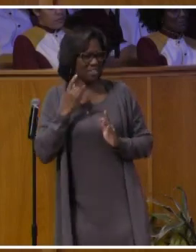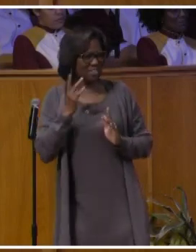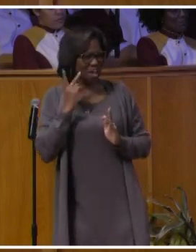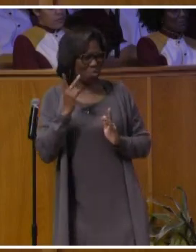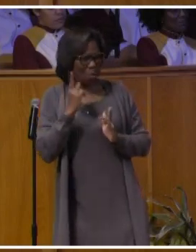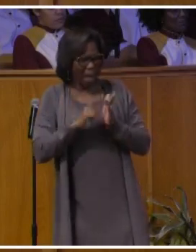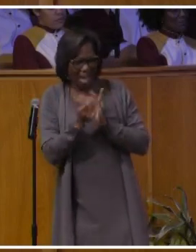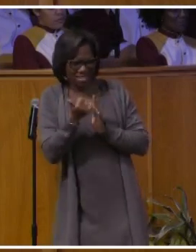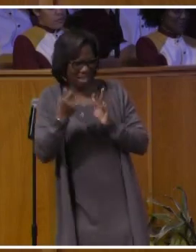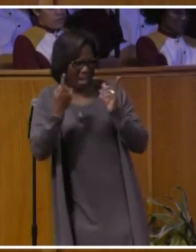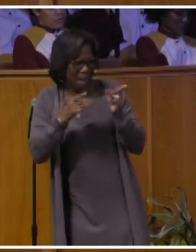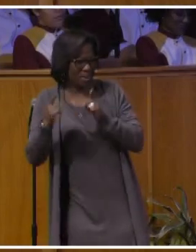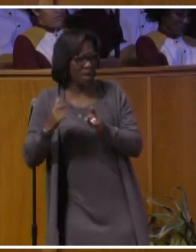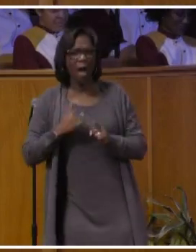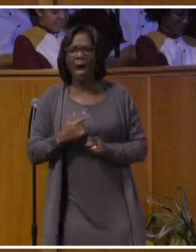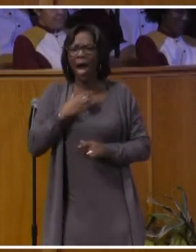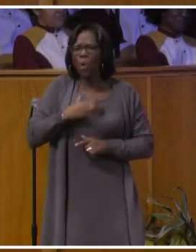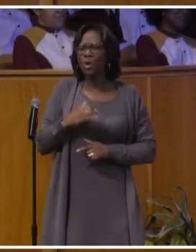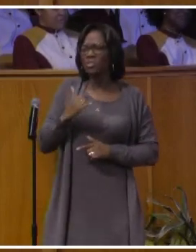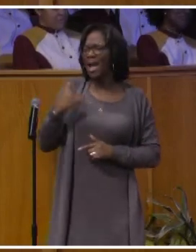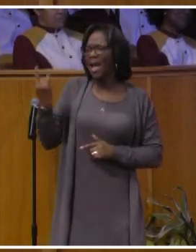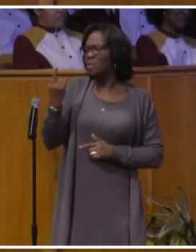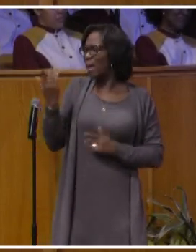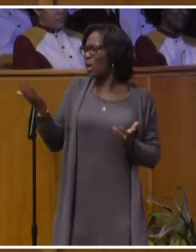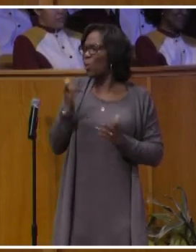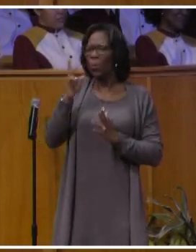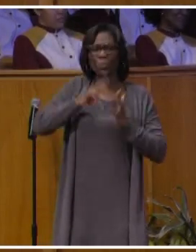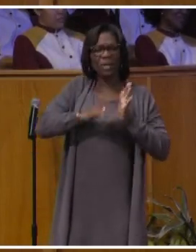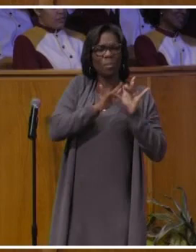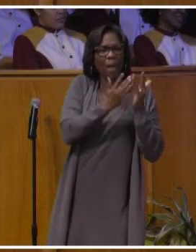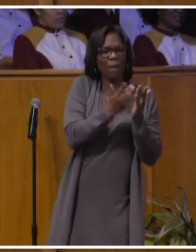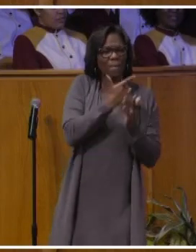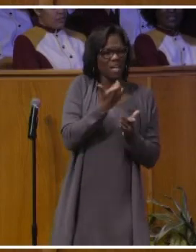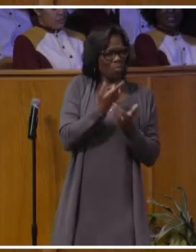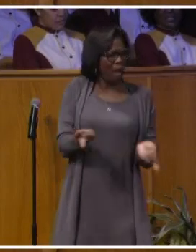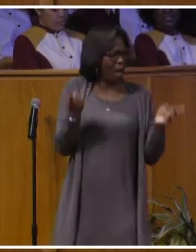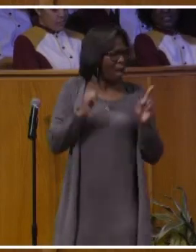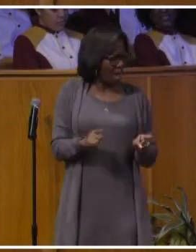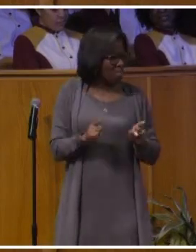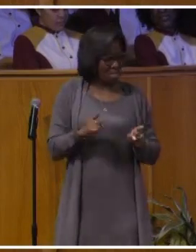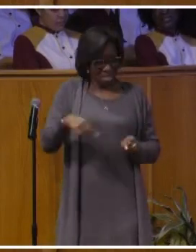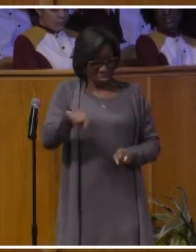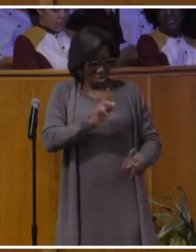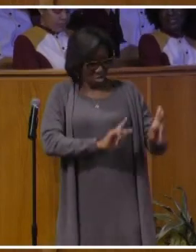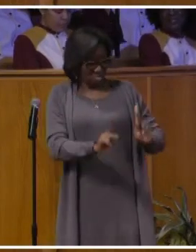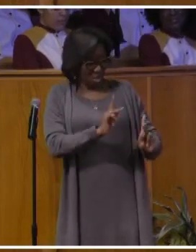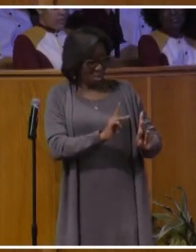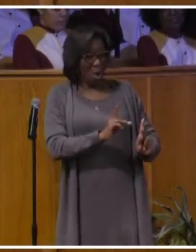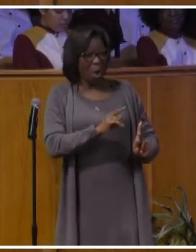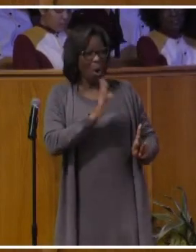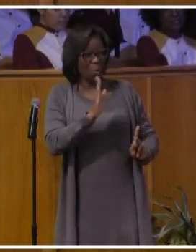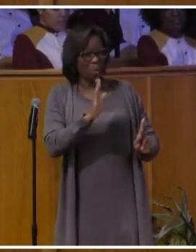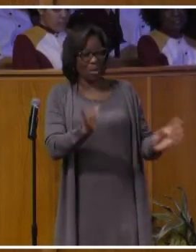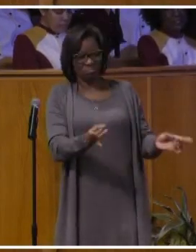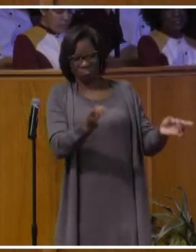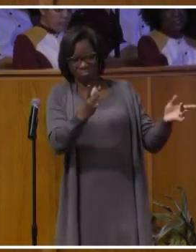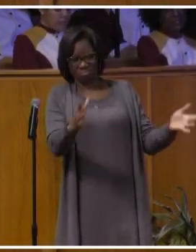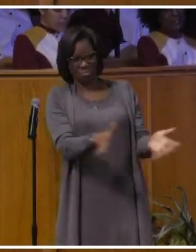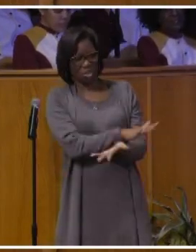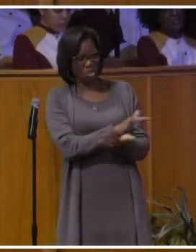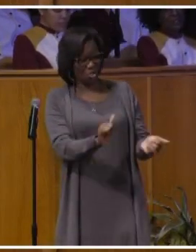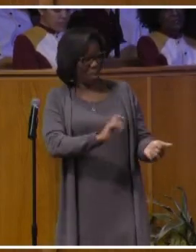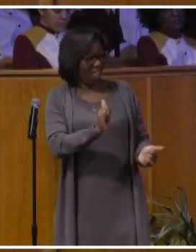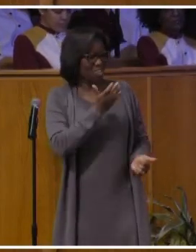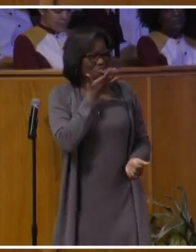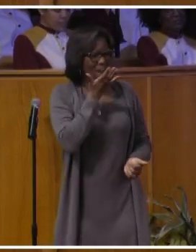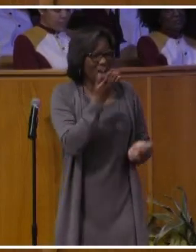iniquity." Wish I had a Bible reader. "Because they shall soon be cut down like the grass